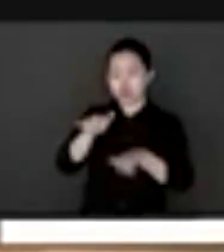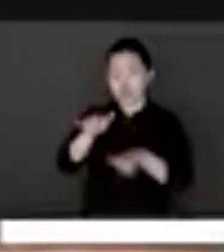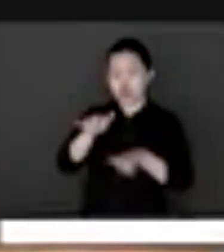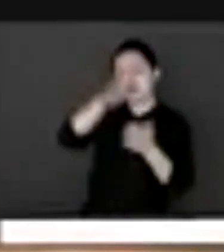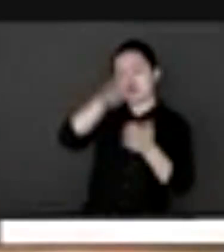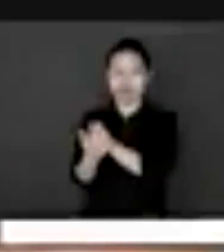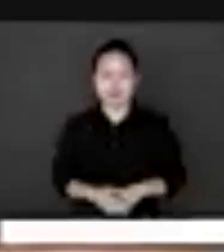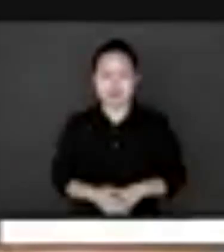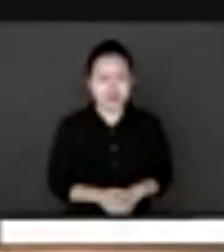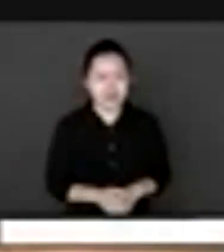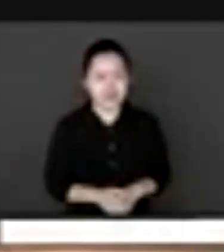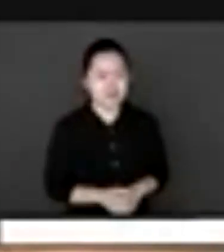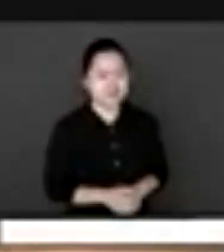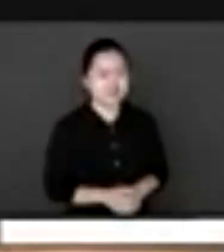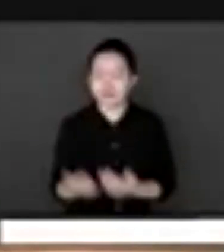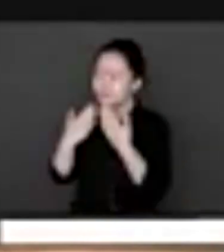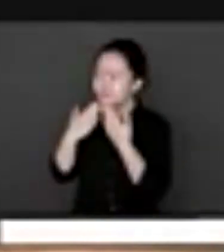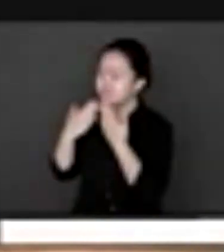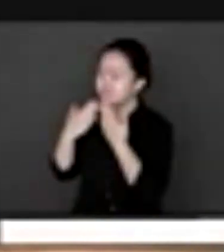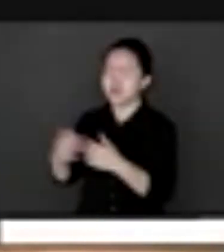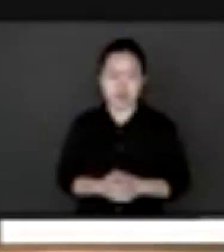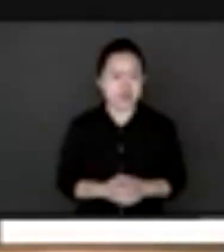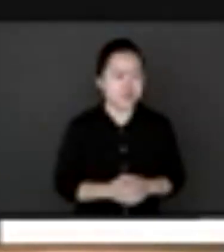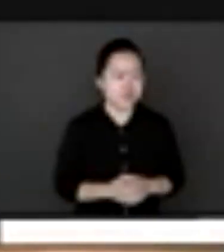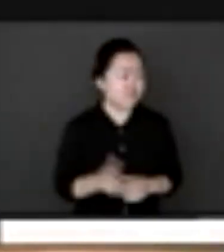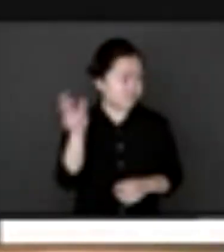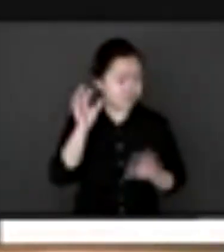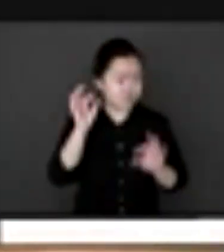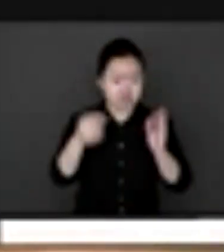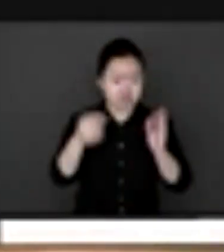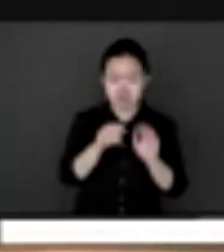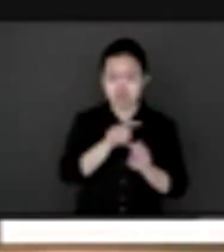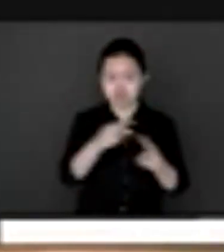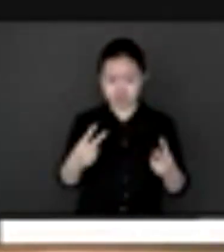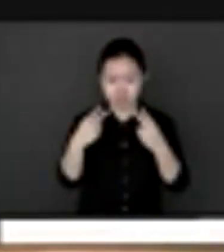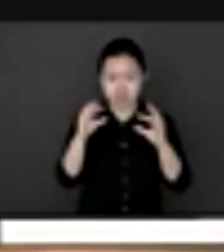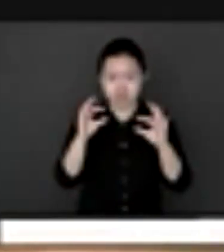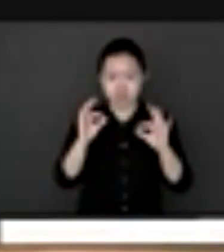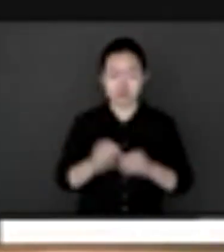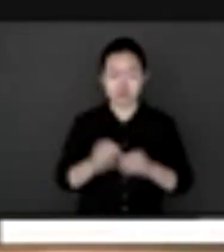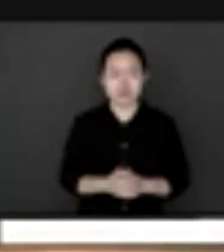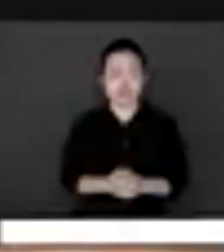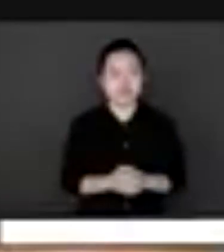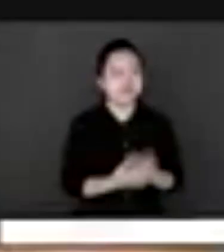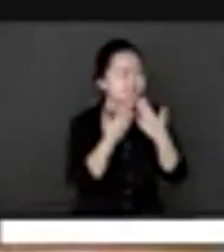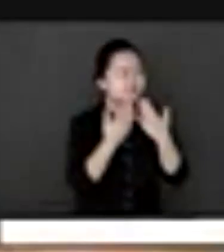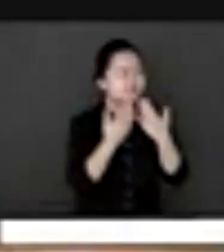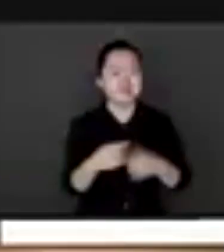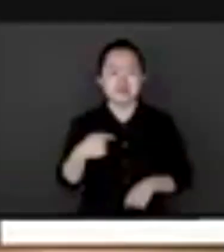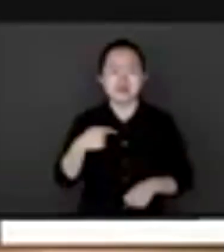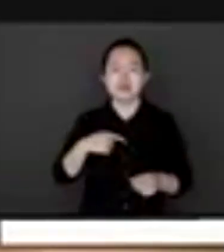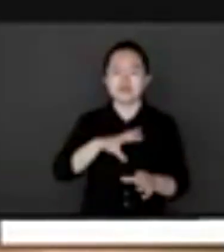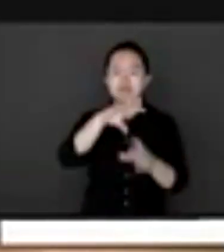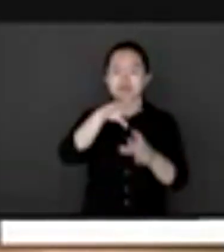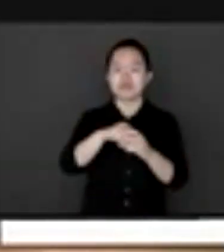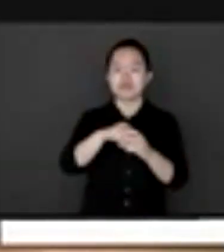very well. Wonderful. Thank you. A warm welcome from Vienna here. It is my great pleasure to be able to share